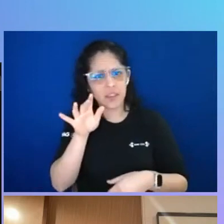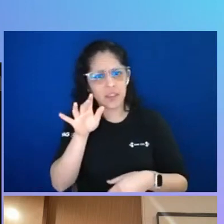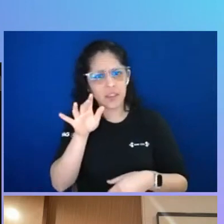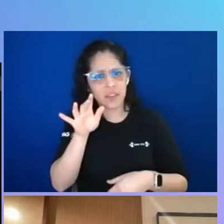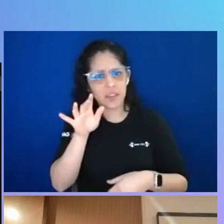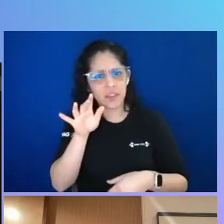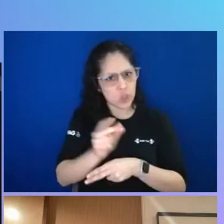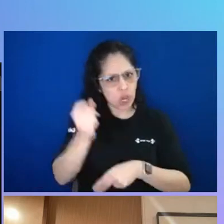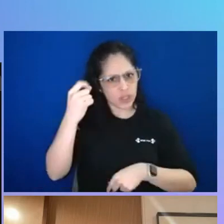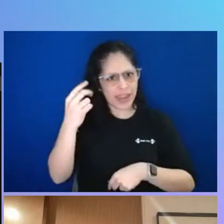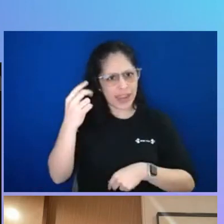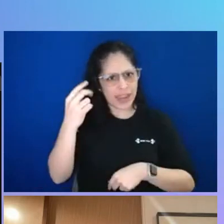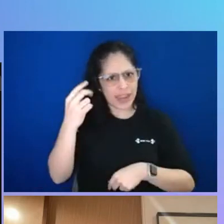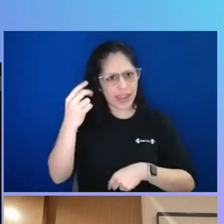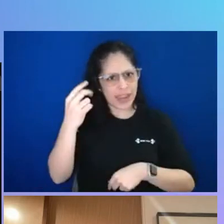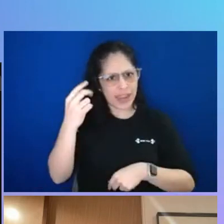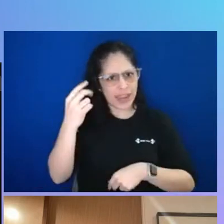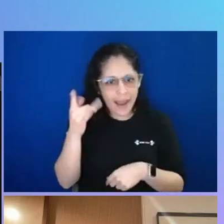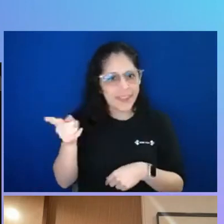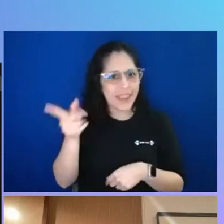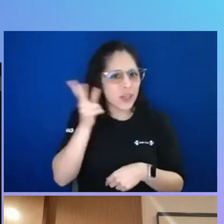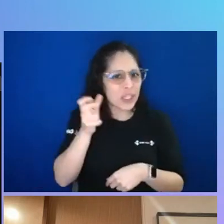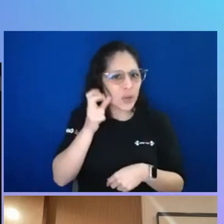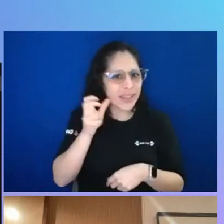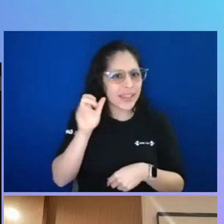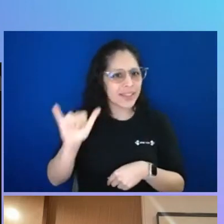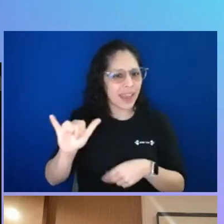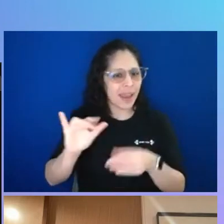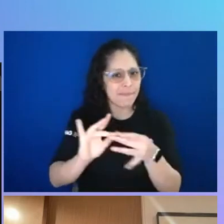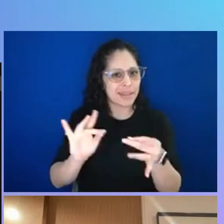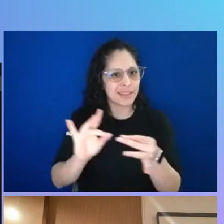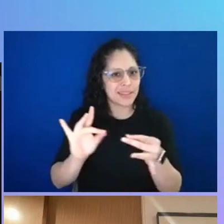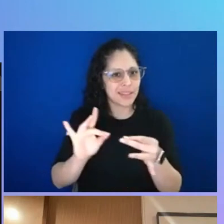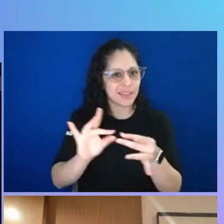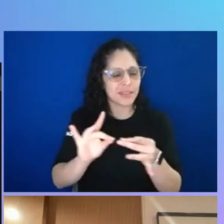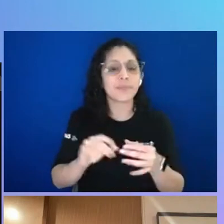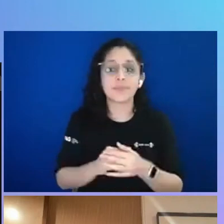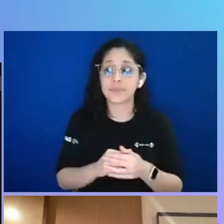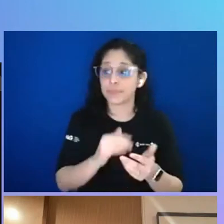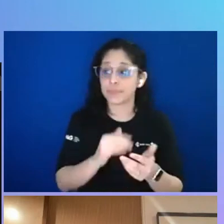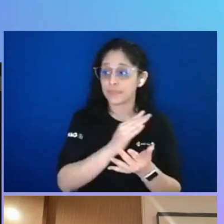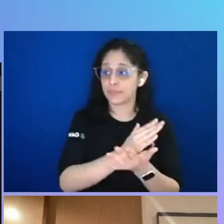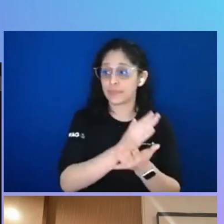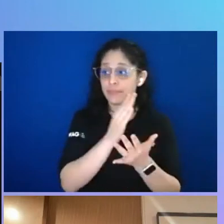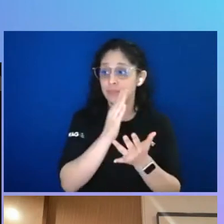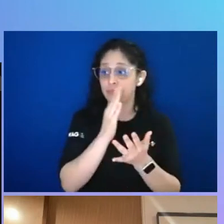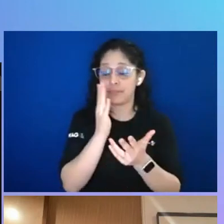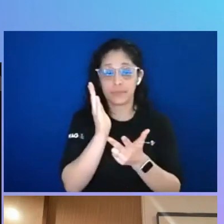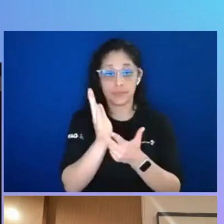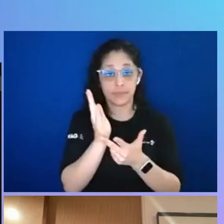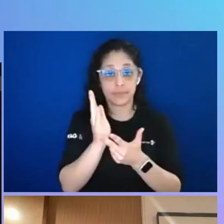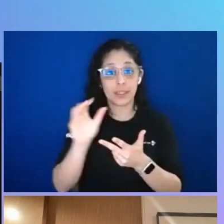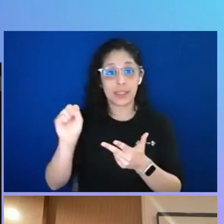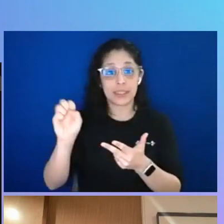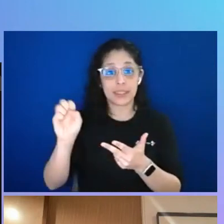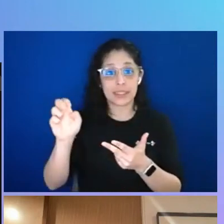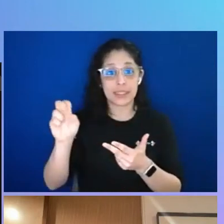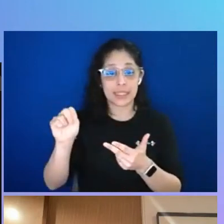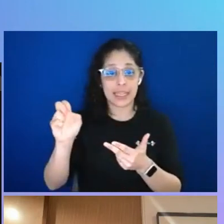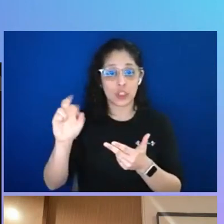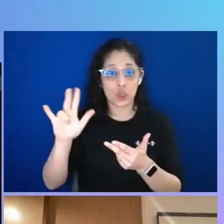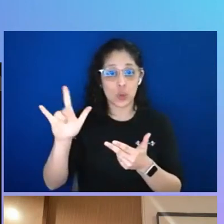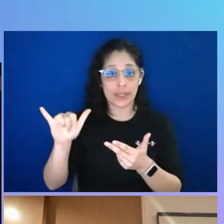Next is sensory load. There is a high cognitive load during the act of rowing, compounded with